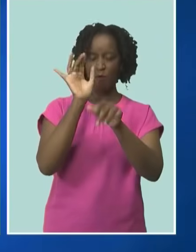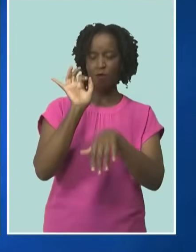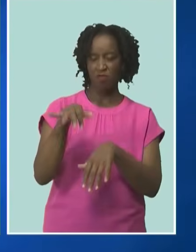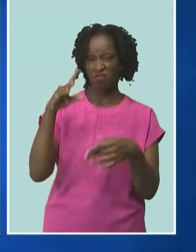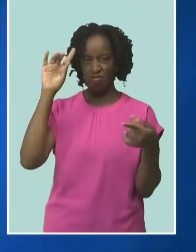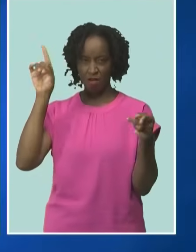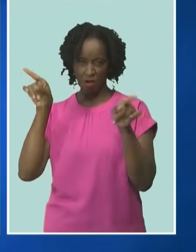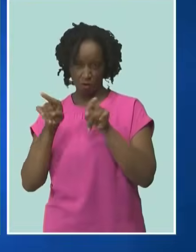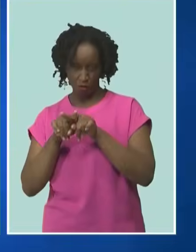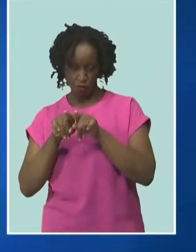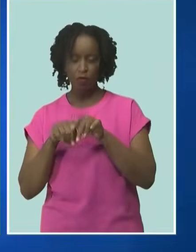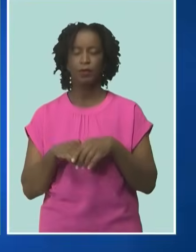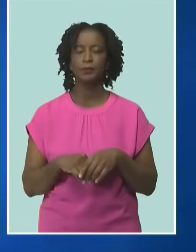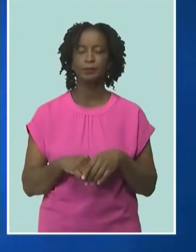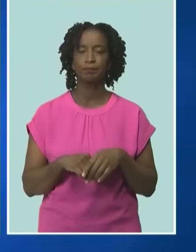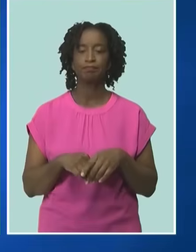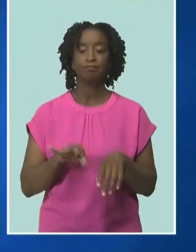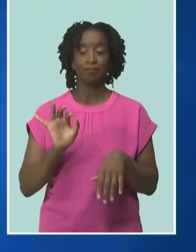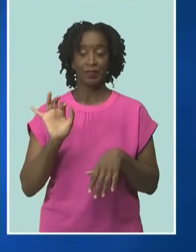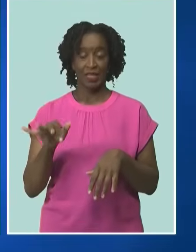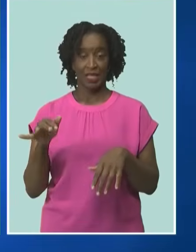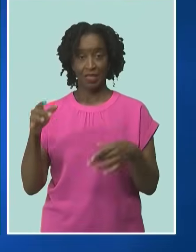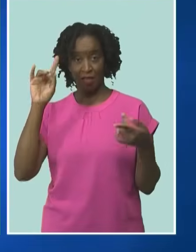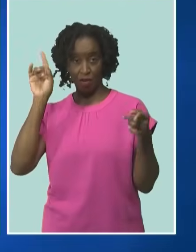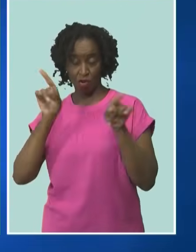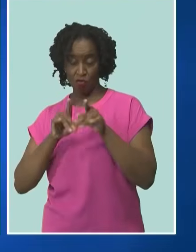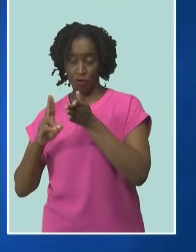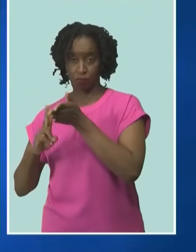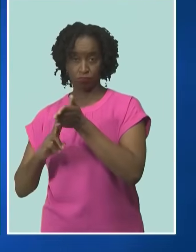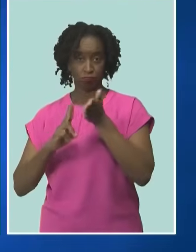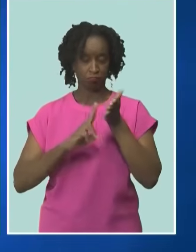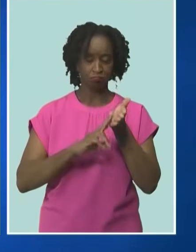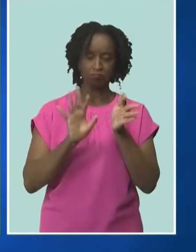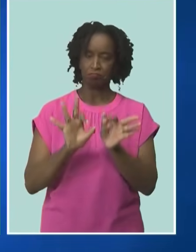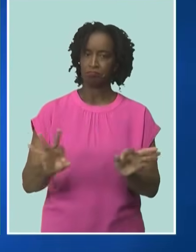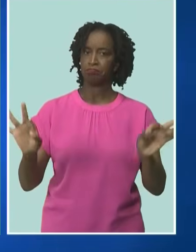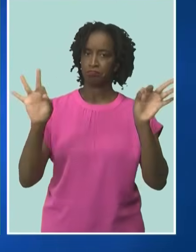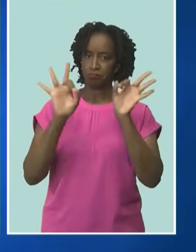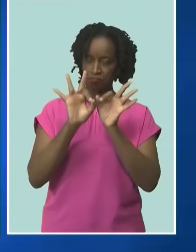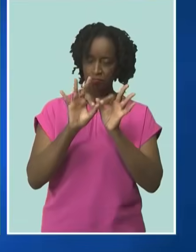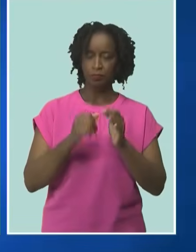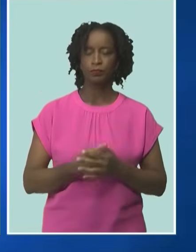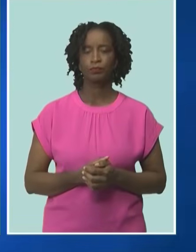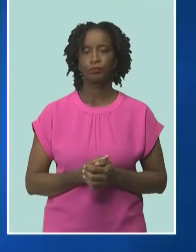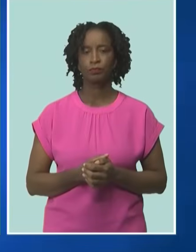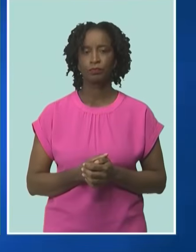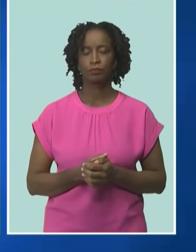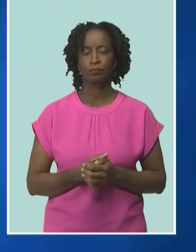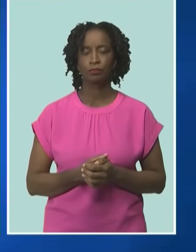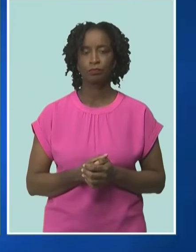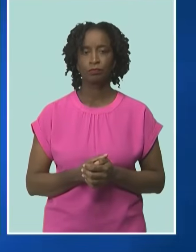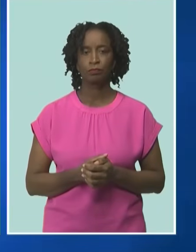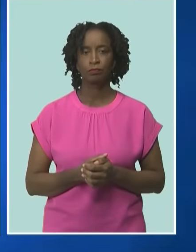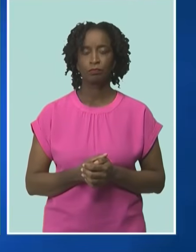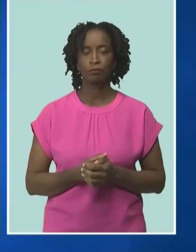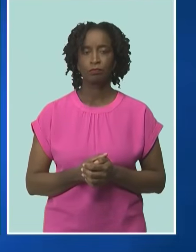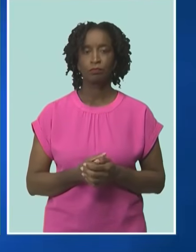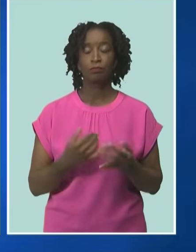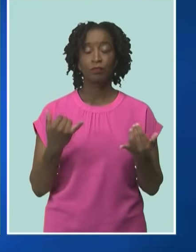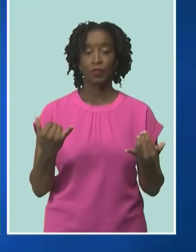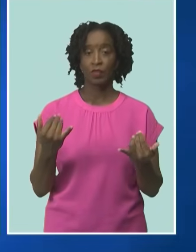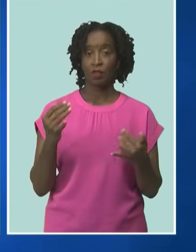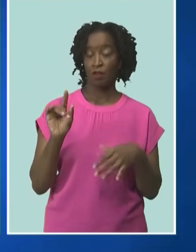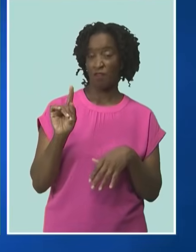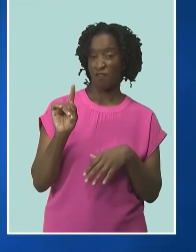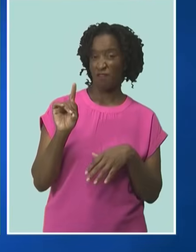a landmark occasion and a step towards reshaping the financial landscape of Barbados. It's our first financing in local currency,